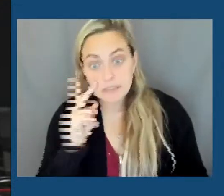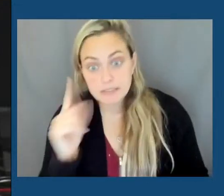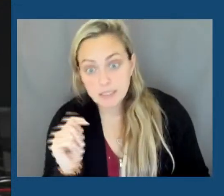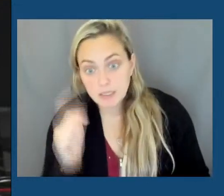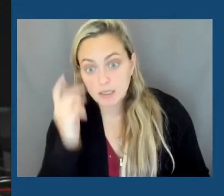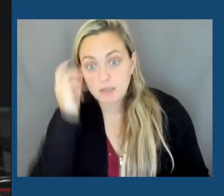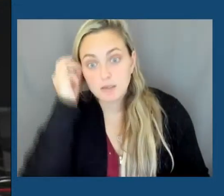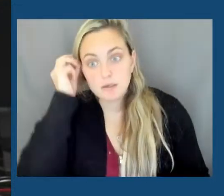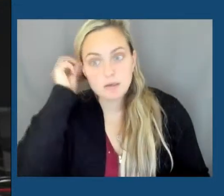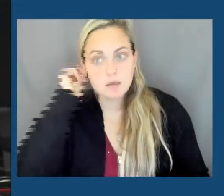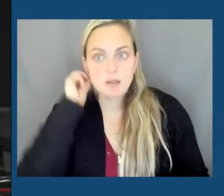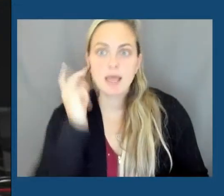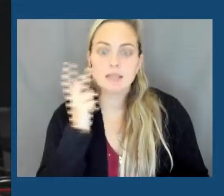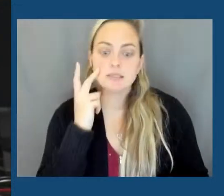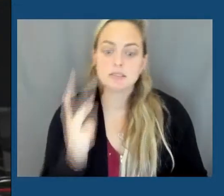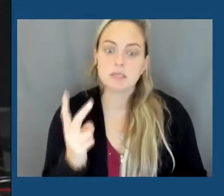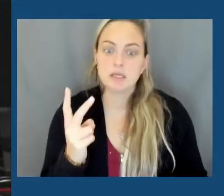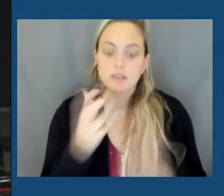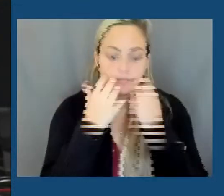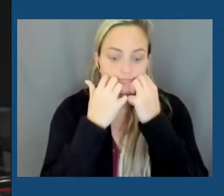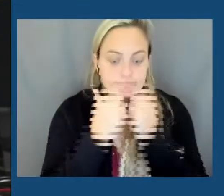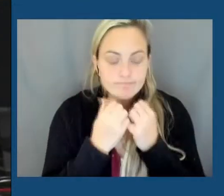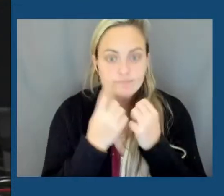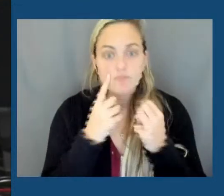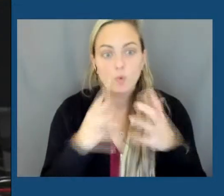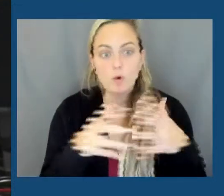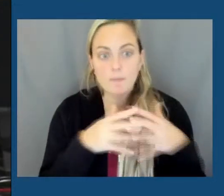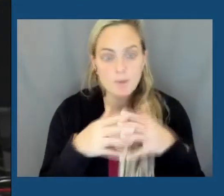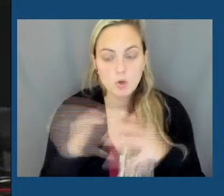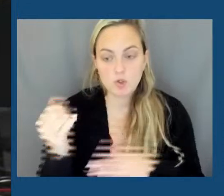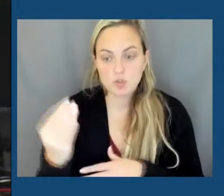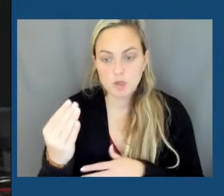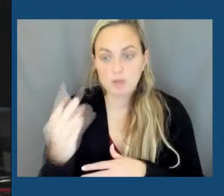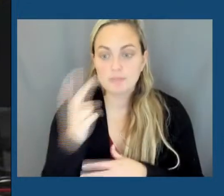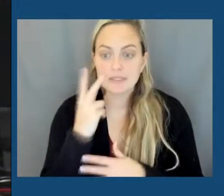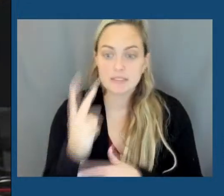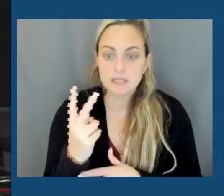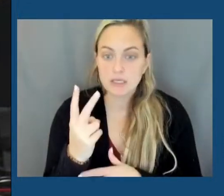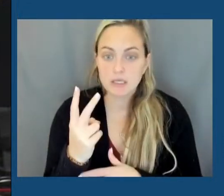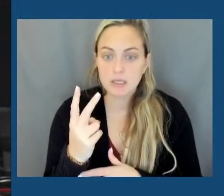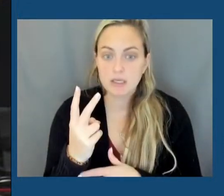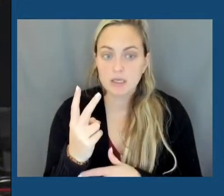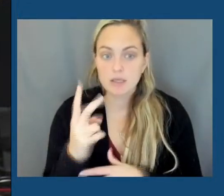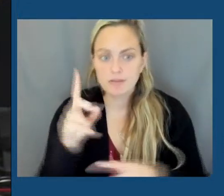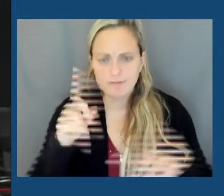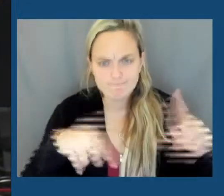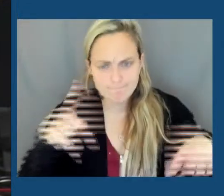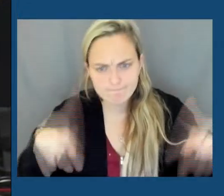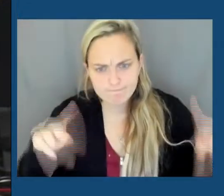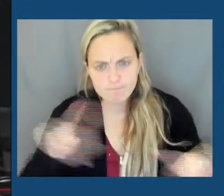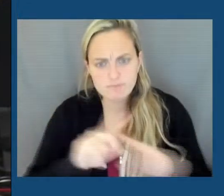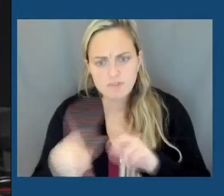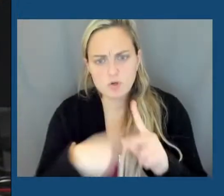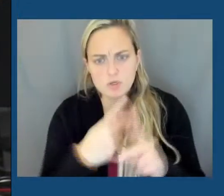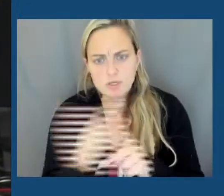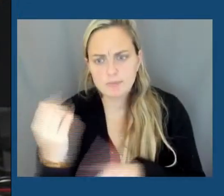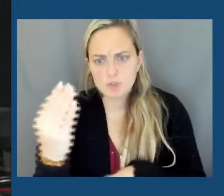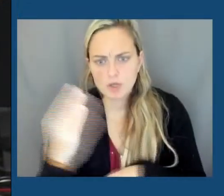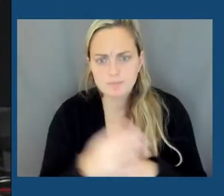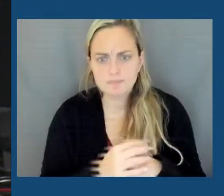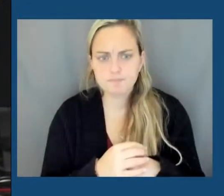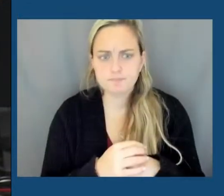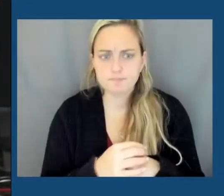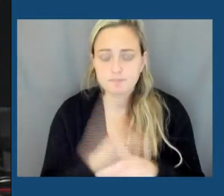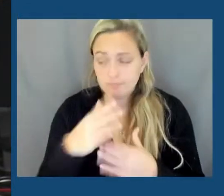see the passion for American jobs and seeing the variety of jobs, right? Because at the end of the day,